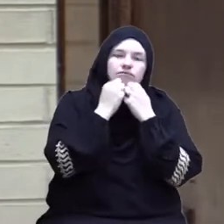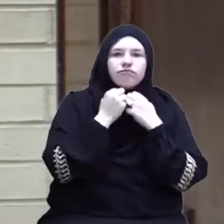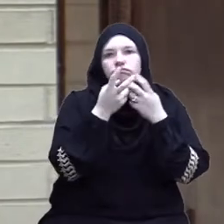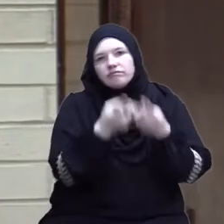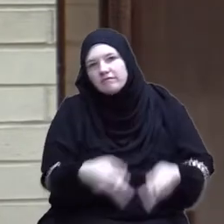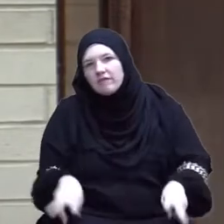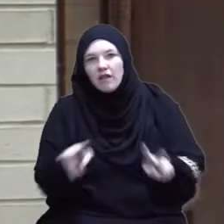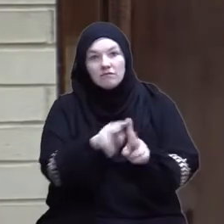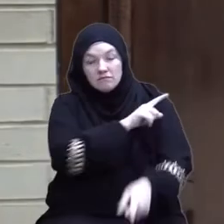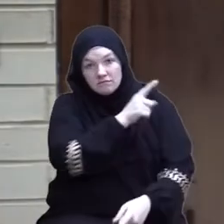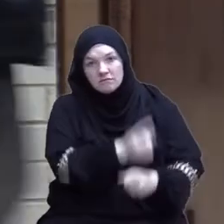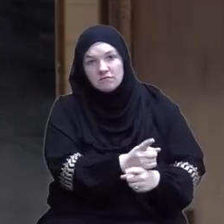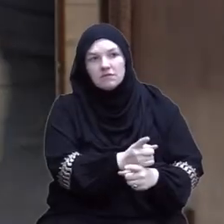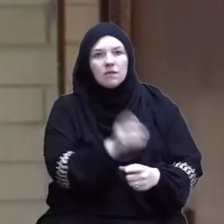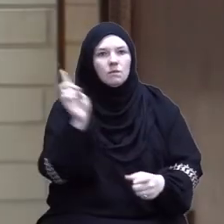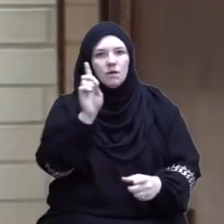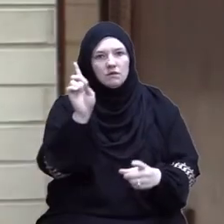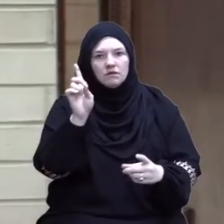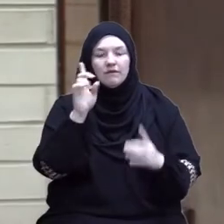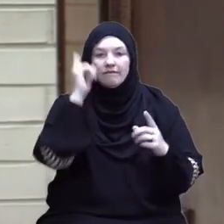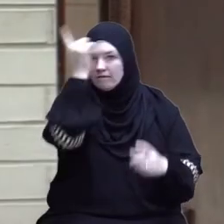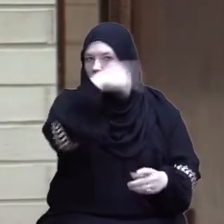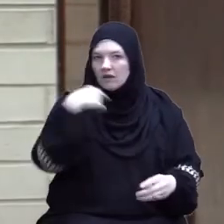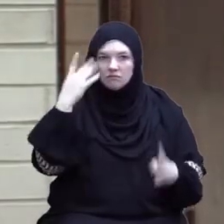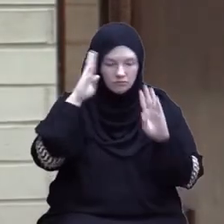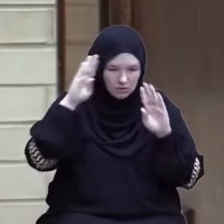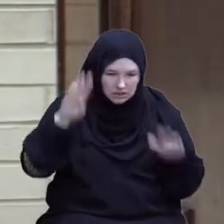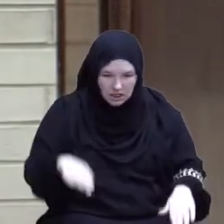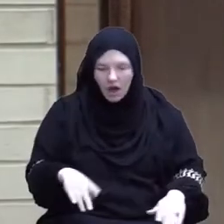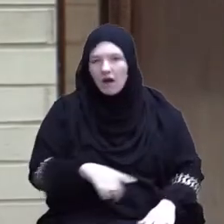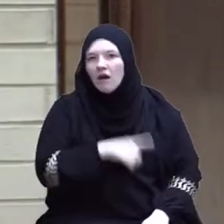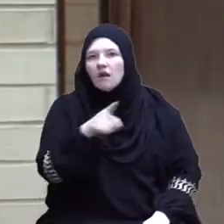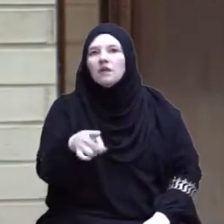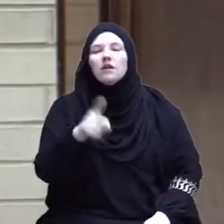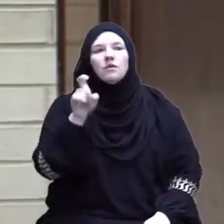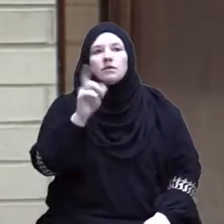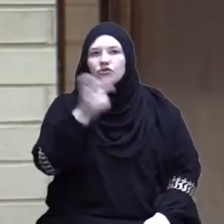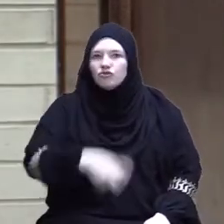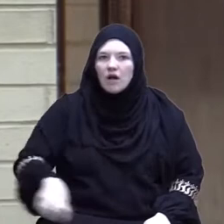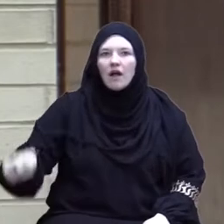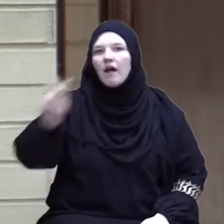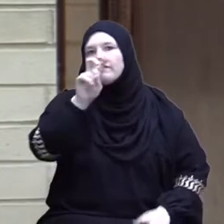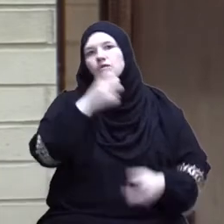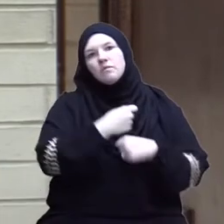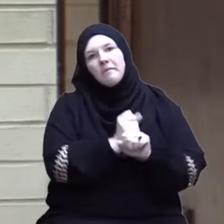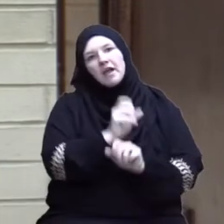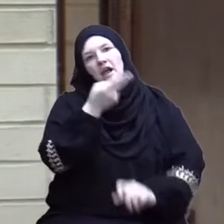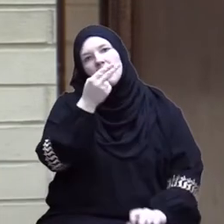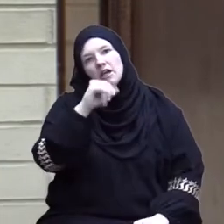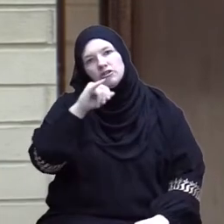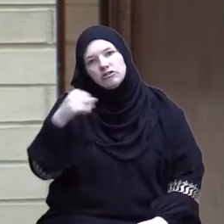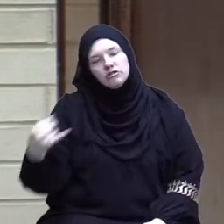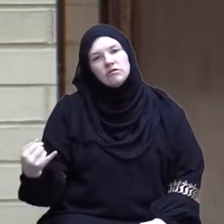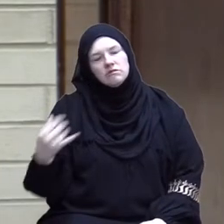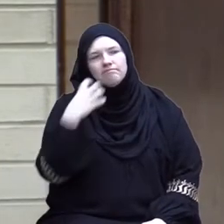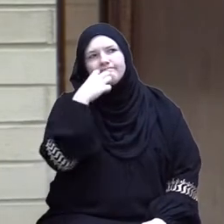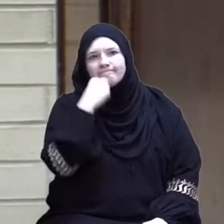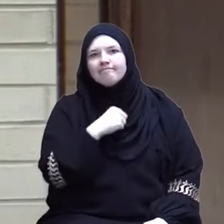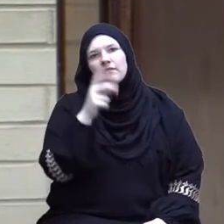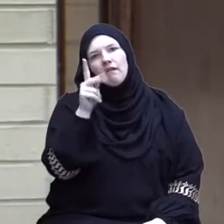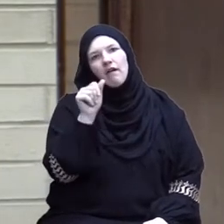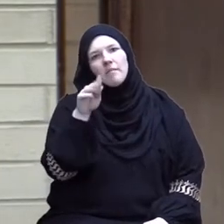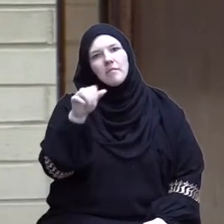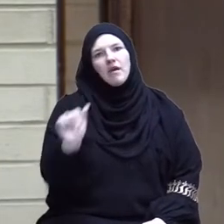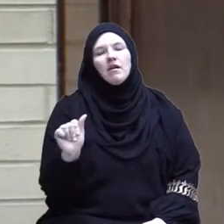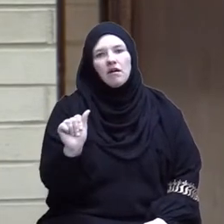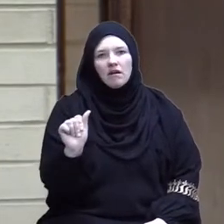right? This is where we direct our face when we pray. This is where we travel to make Hajj, right? This is the